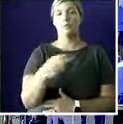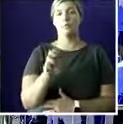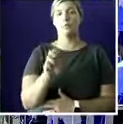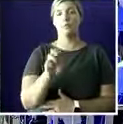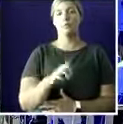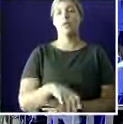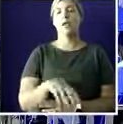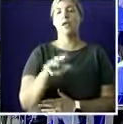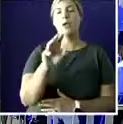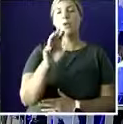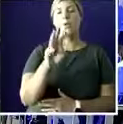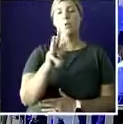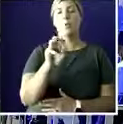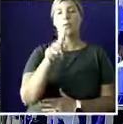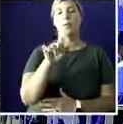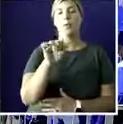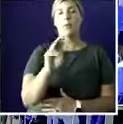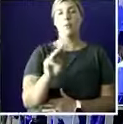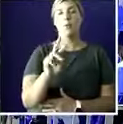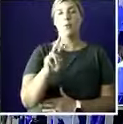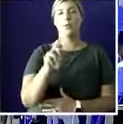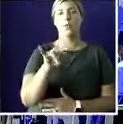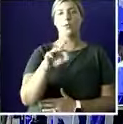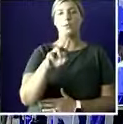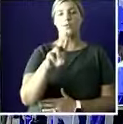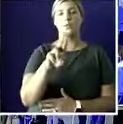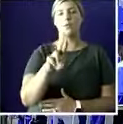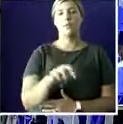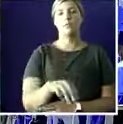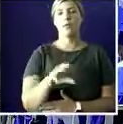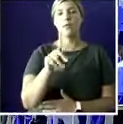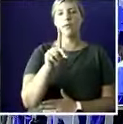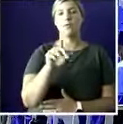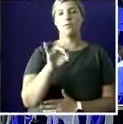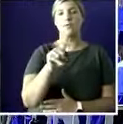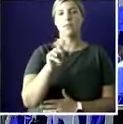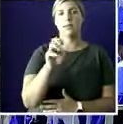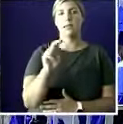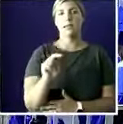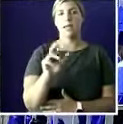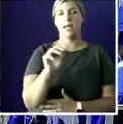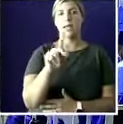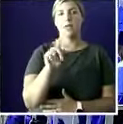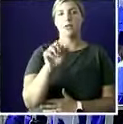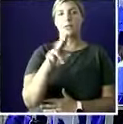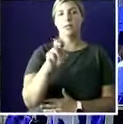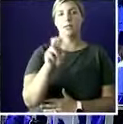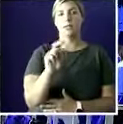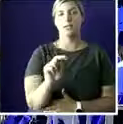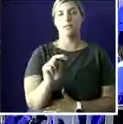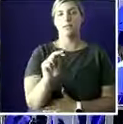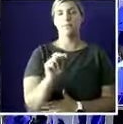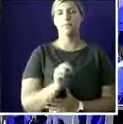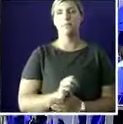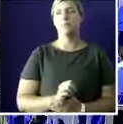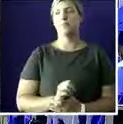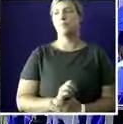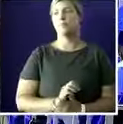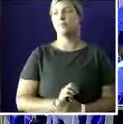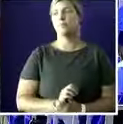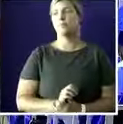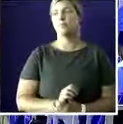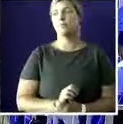William Timothy Royster. Dylan Christopher Worth Anderson. Okay,